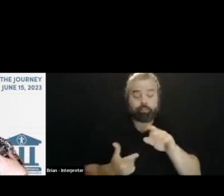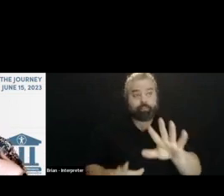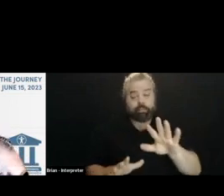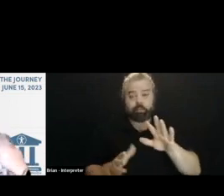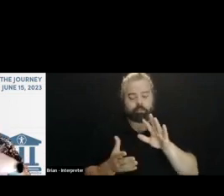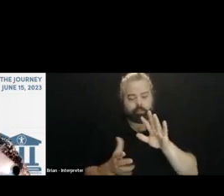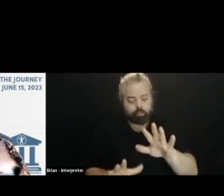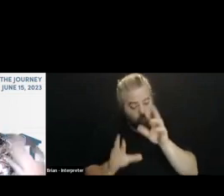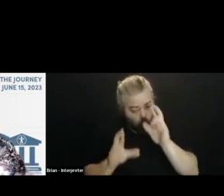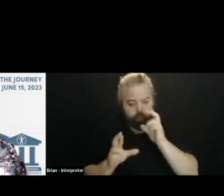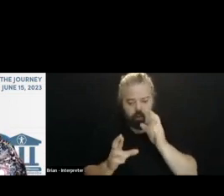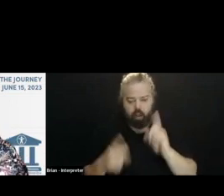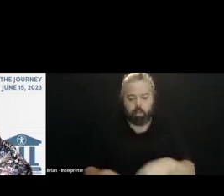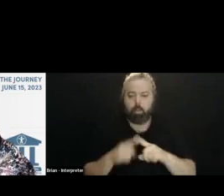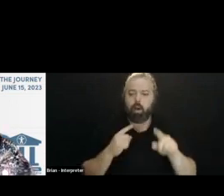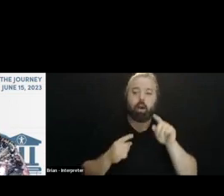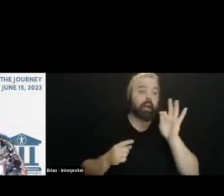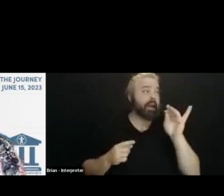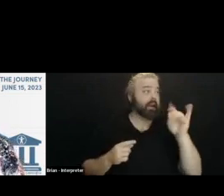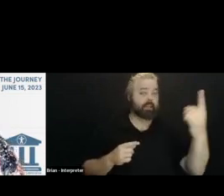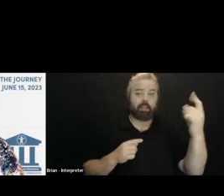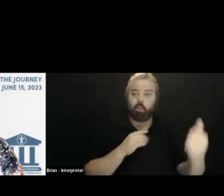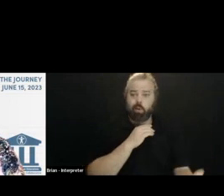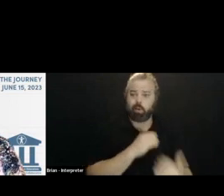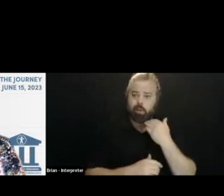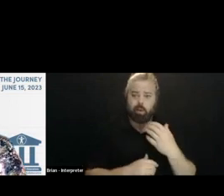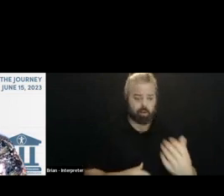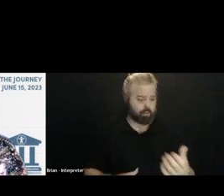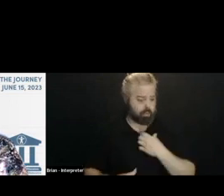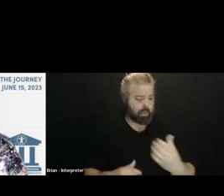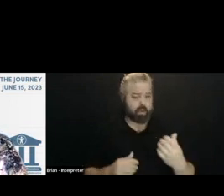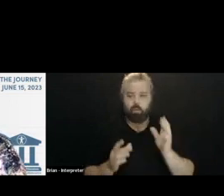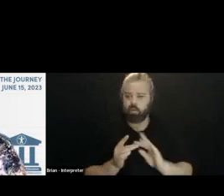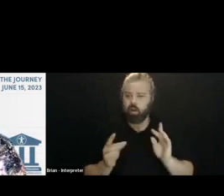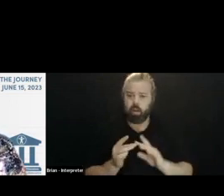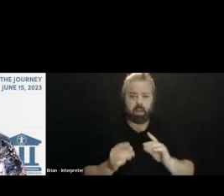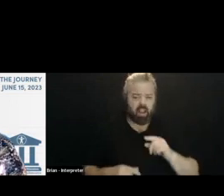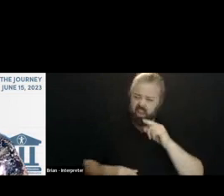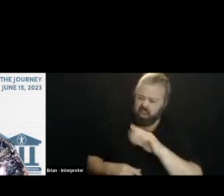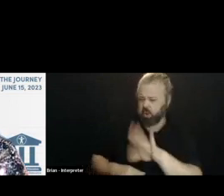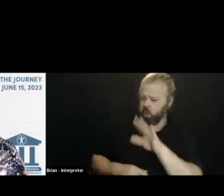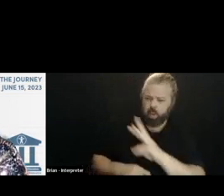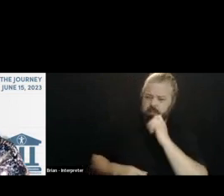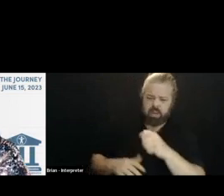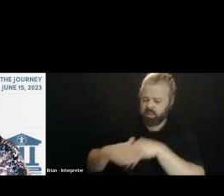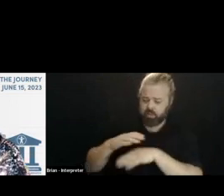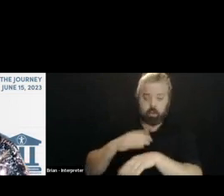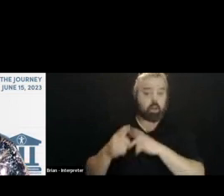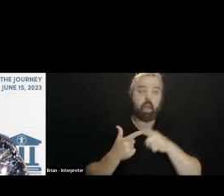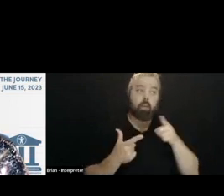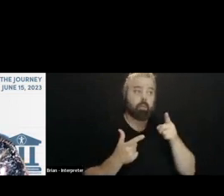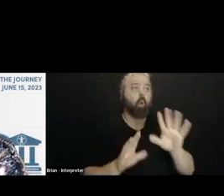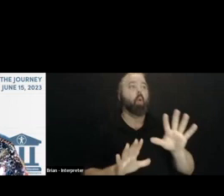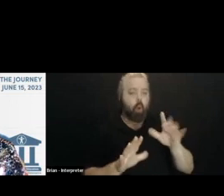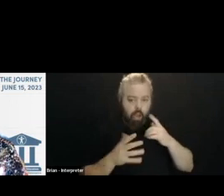or a comment that comes in about the inaccessibility of your site, it won't be a shock to people that you've